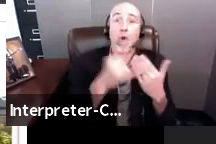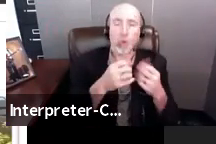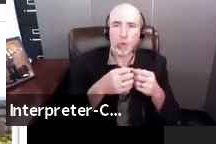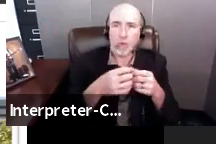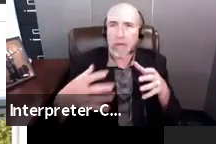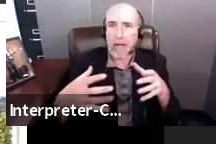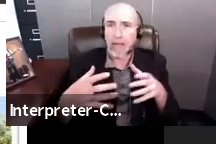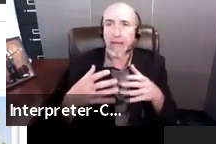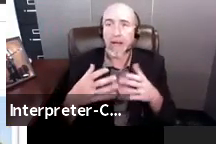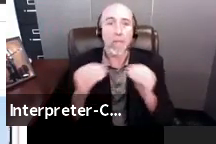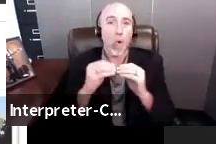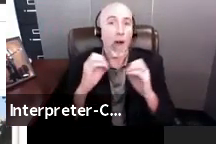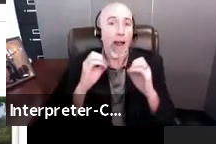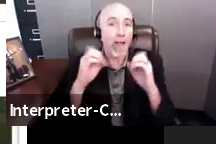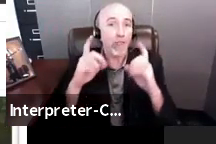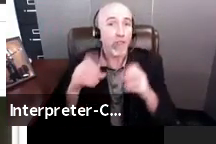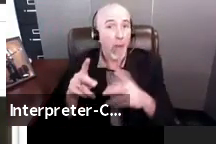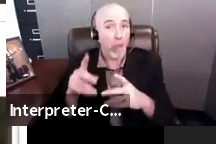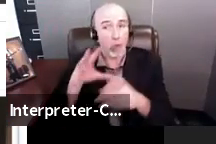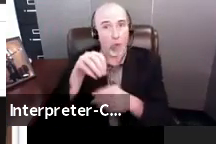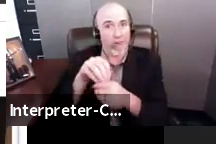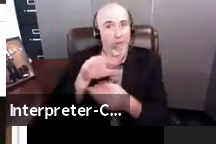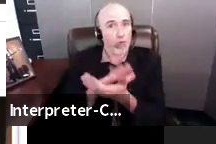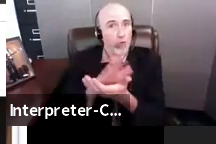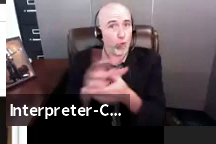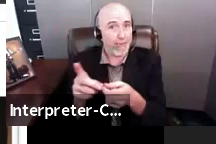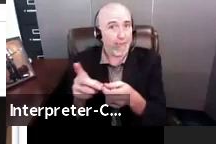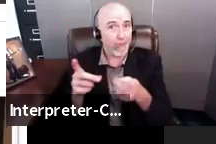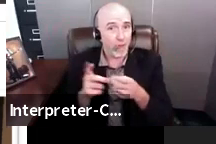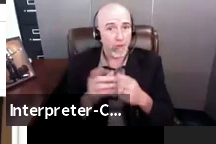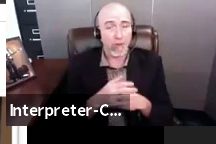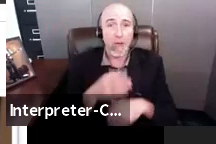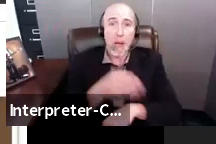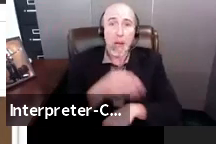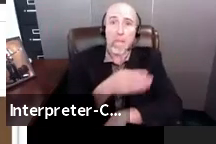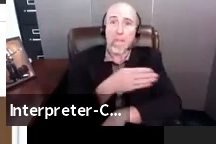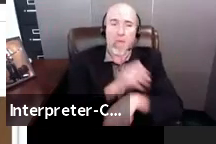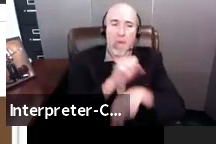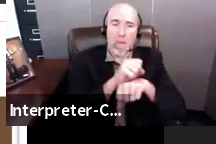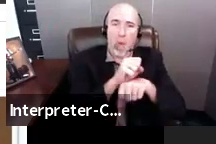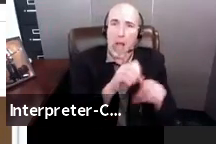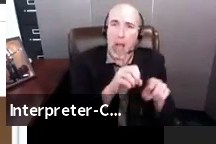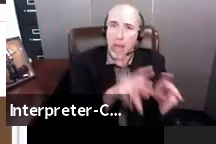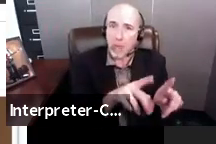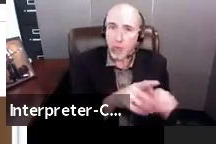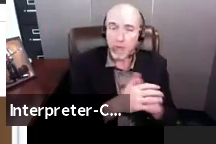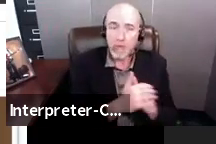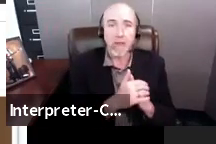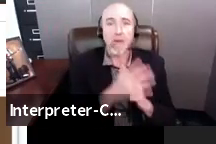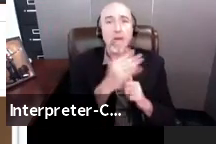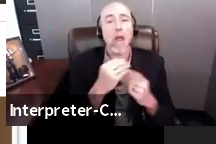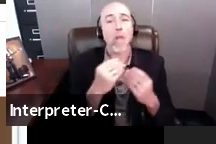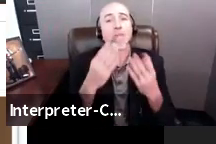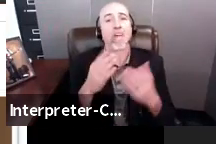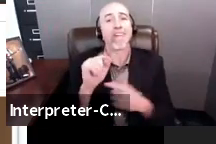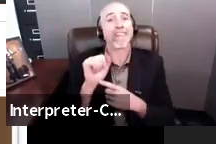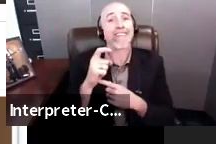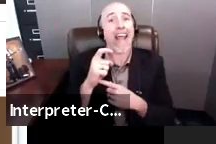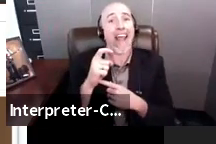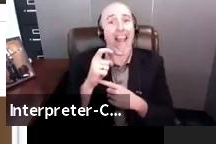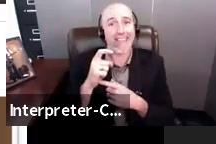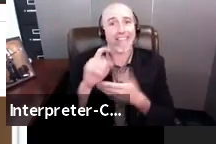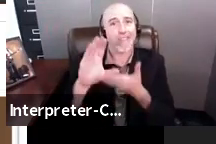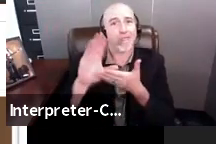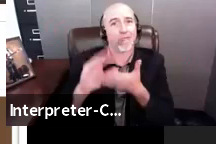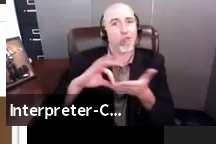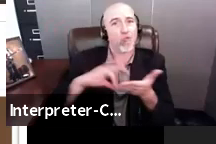educational opportunities within our school district, improving employment opportunities, and providing tax credit and additional